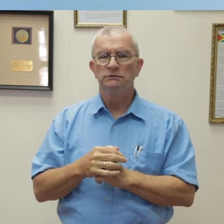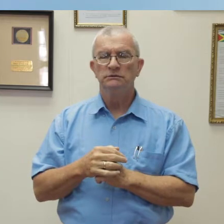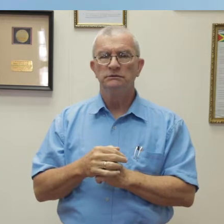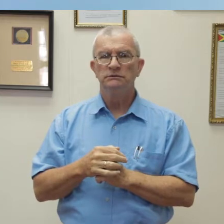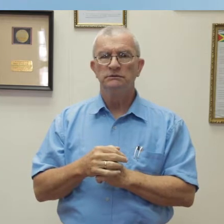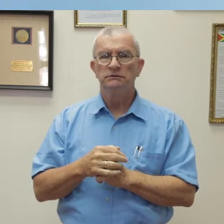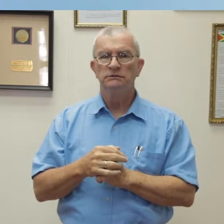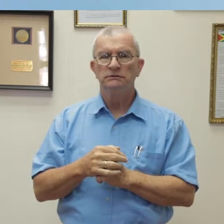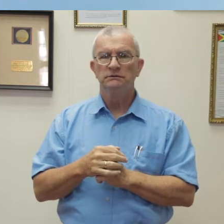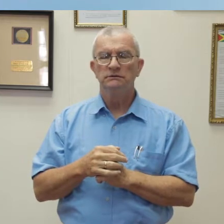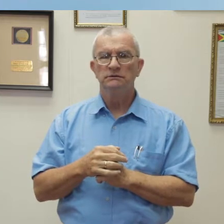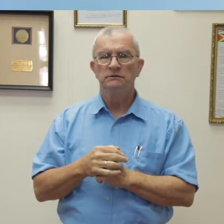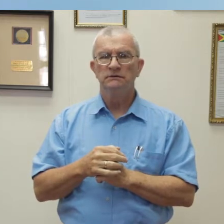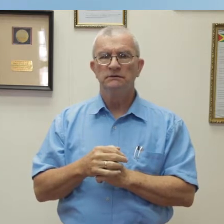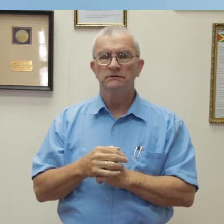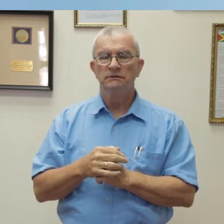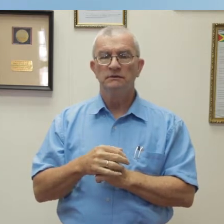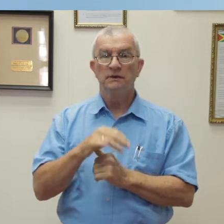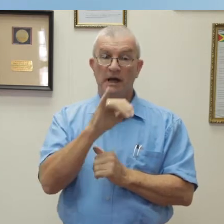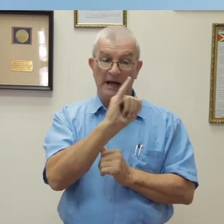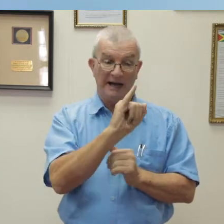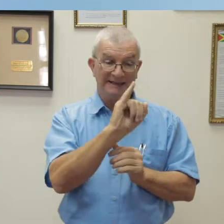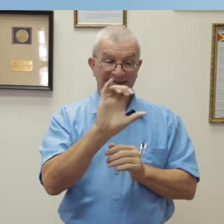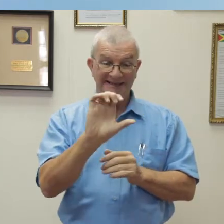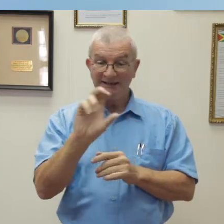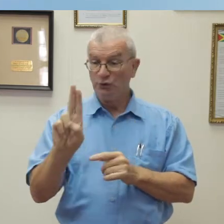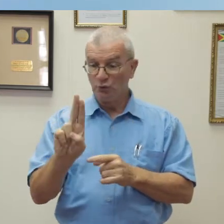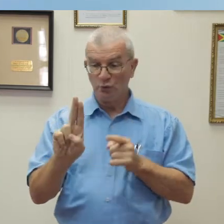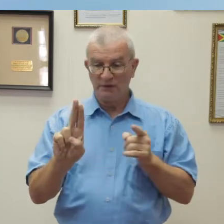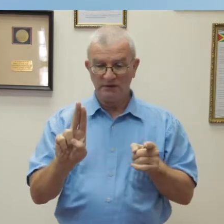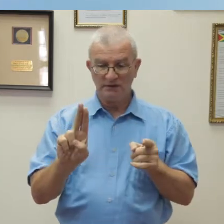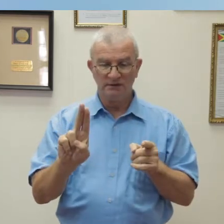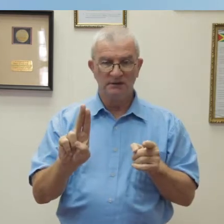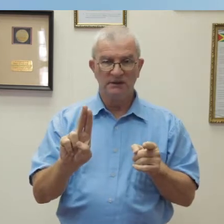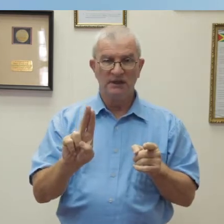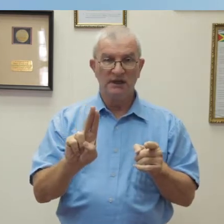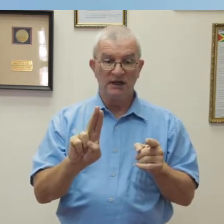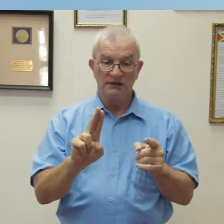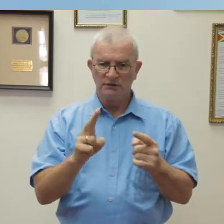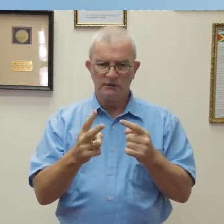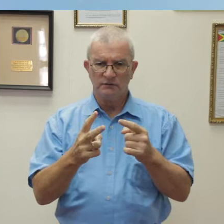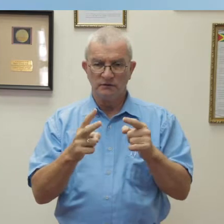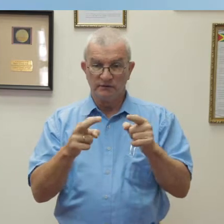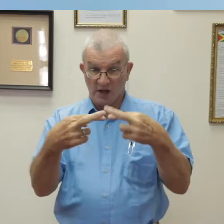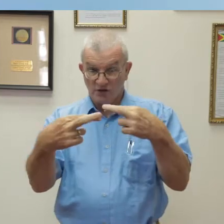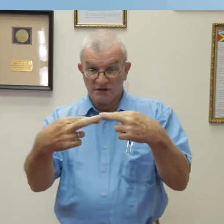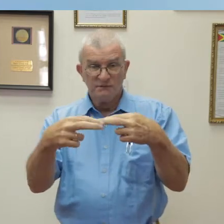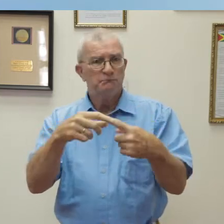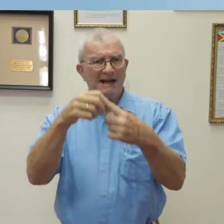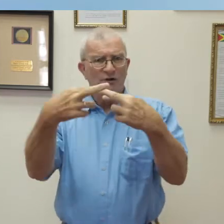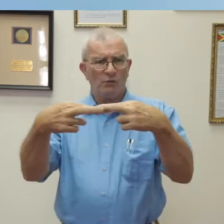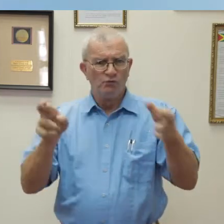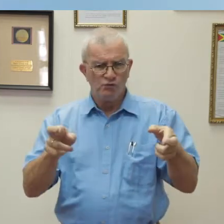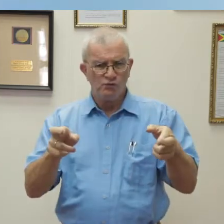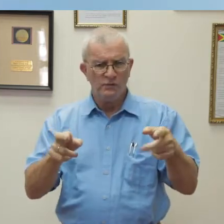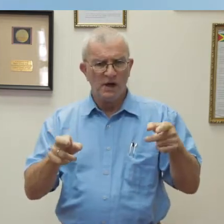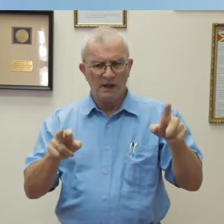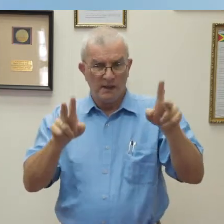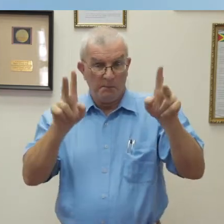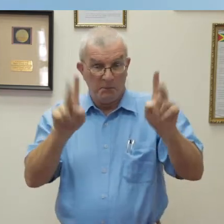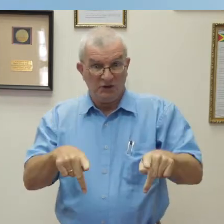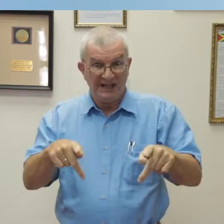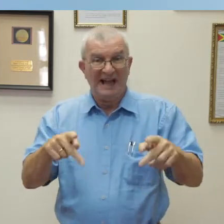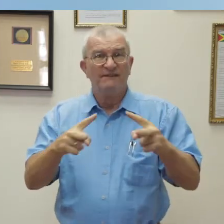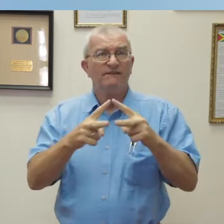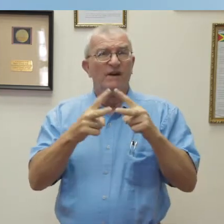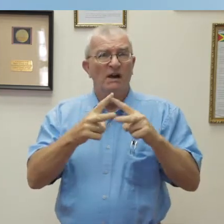The ICU is reserved for patients who have more complex